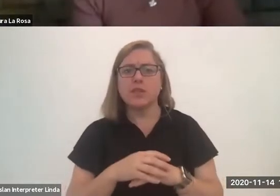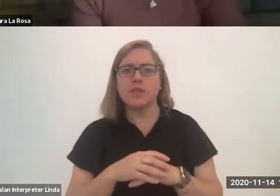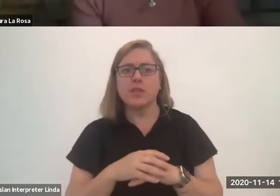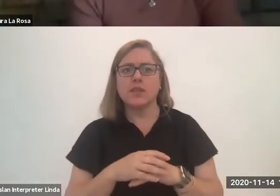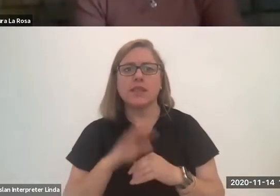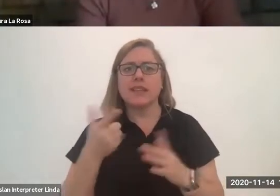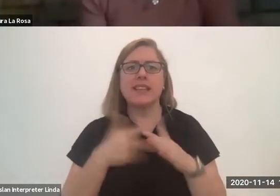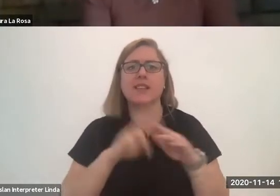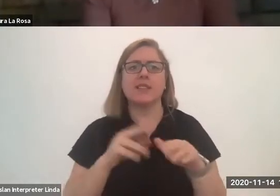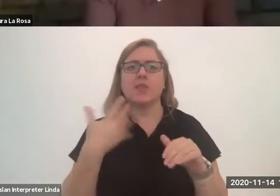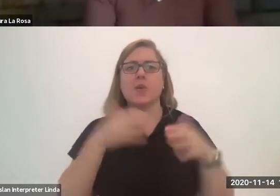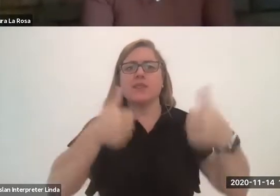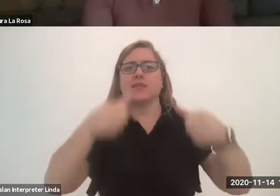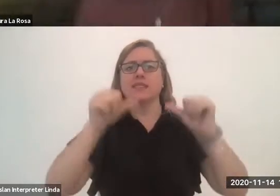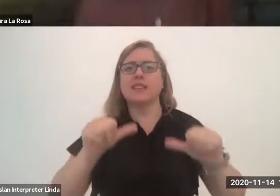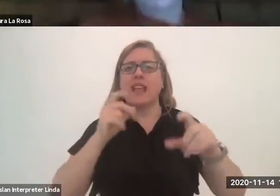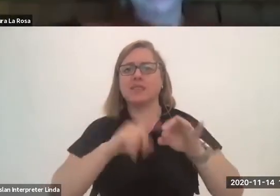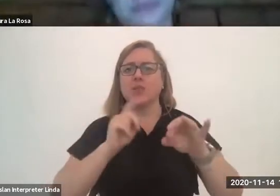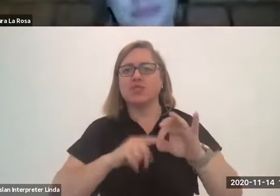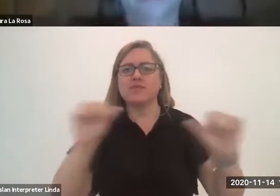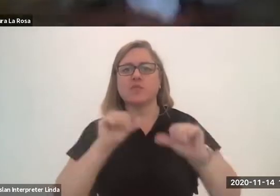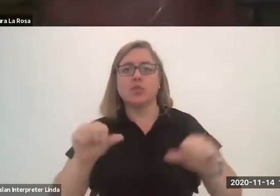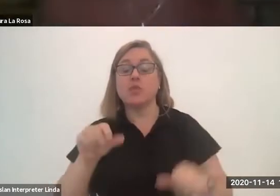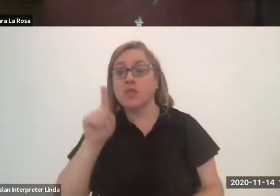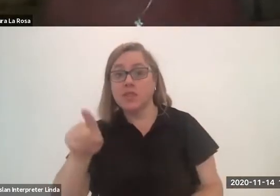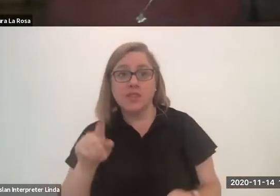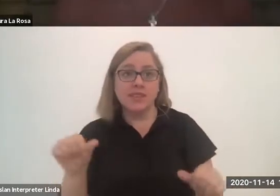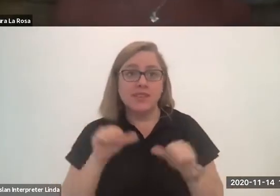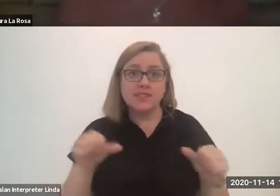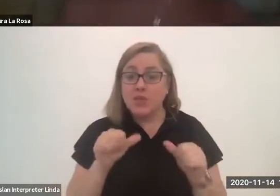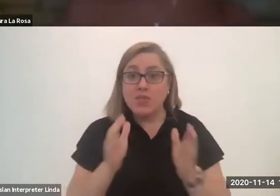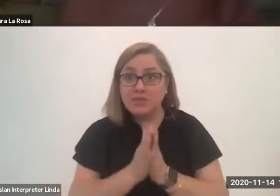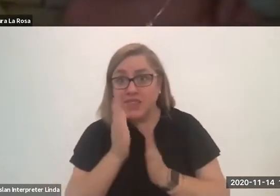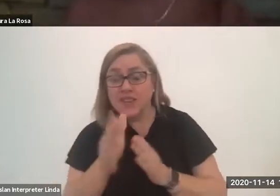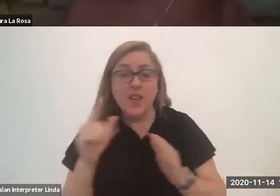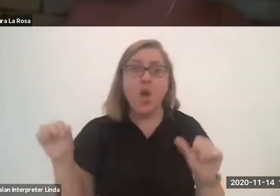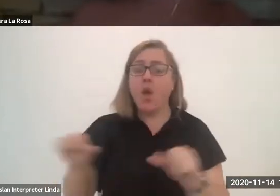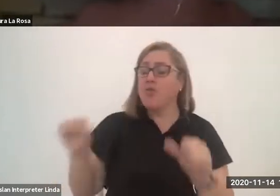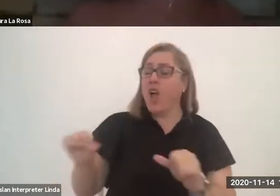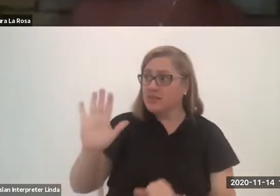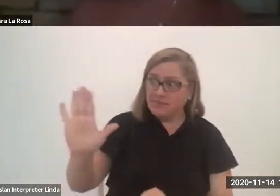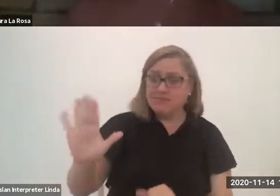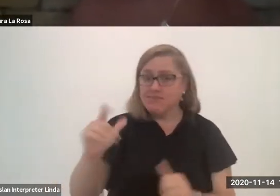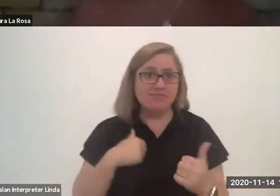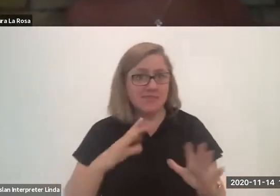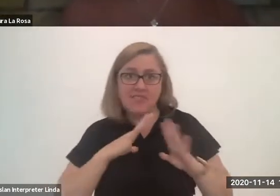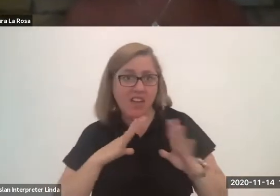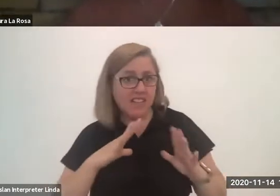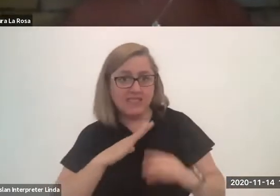If you want to just jump on the next. Okay, no worries. Wendy, go. No, all good.